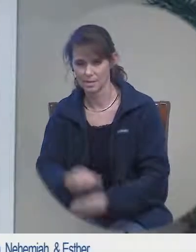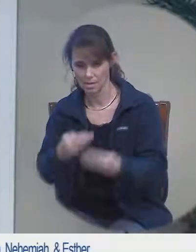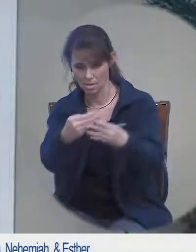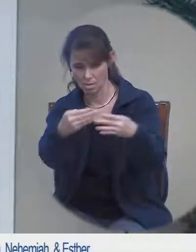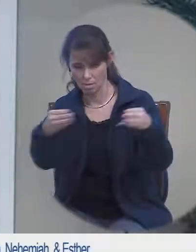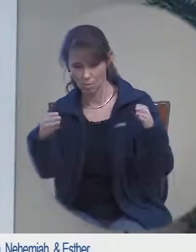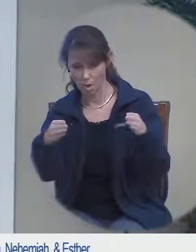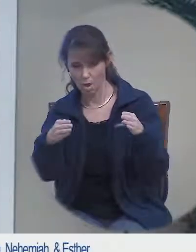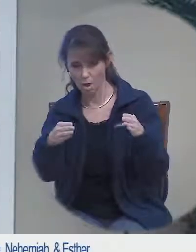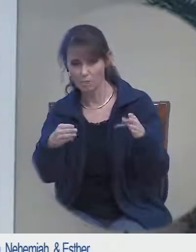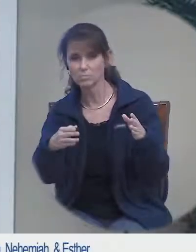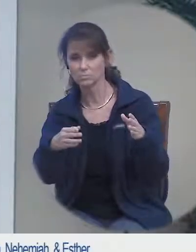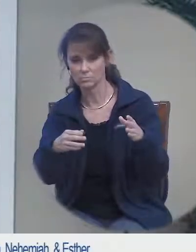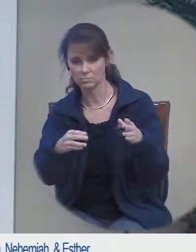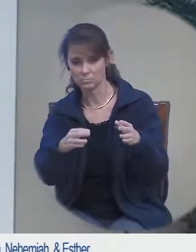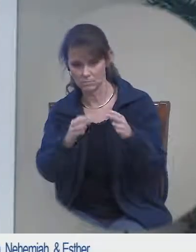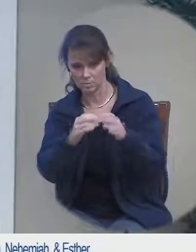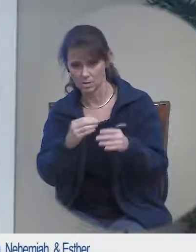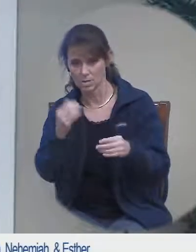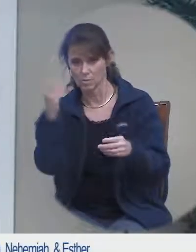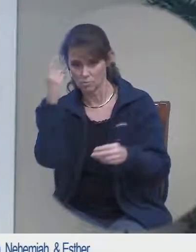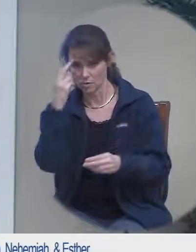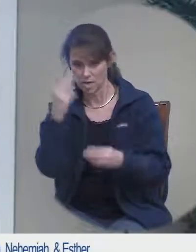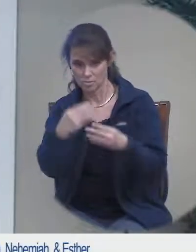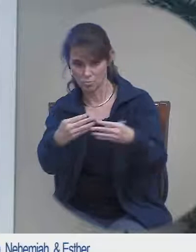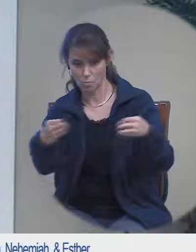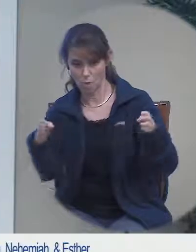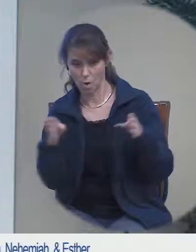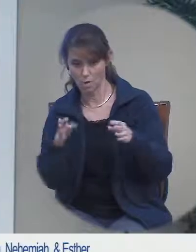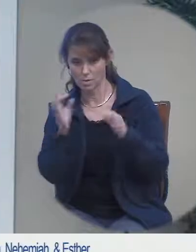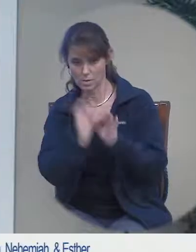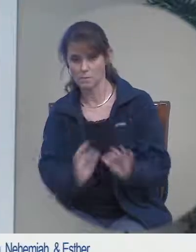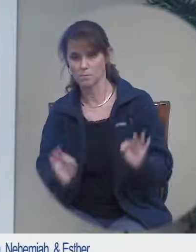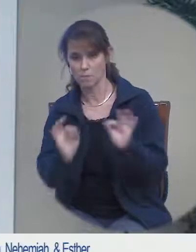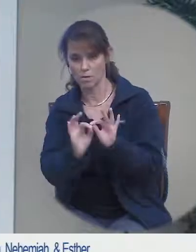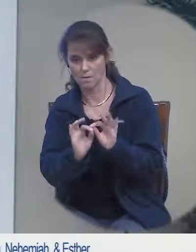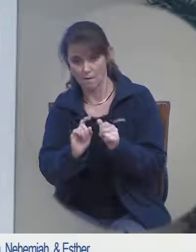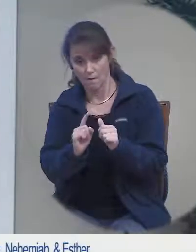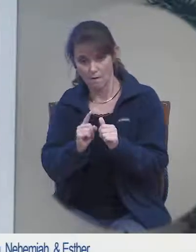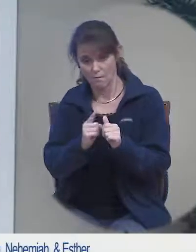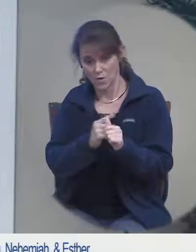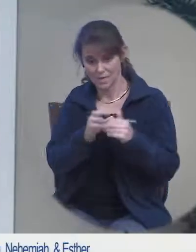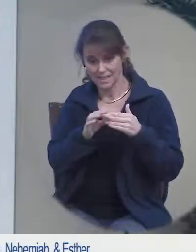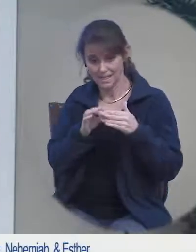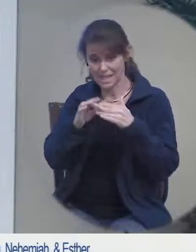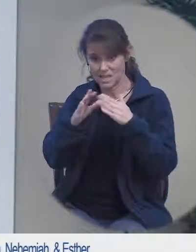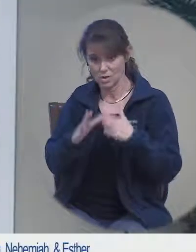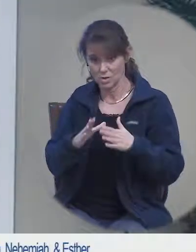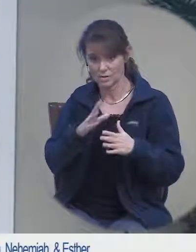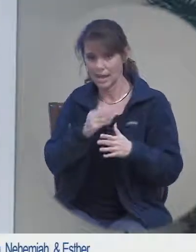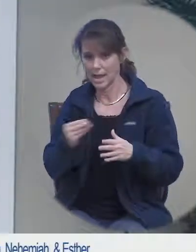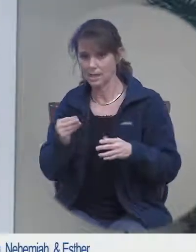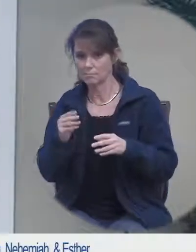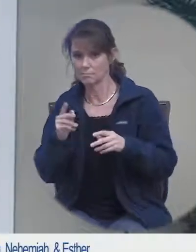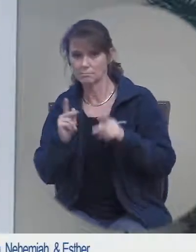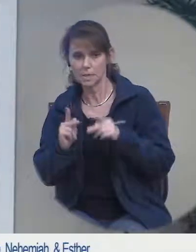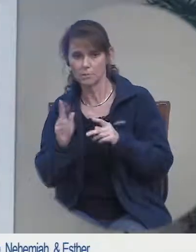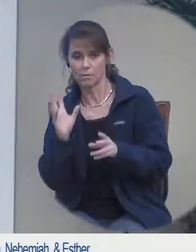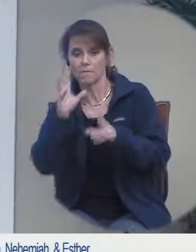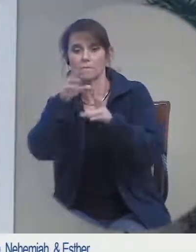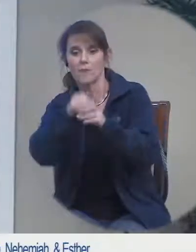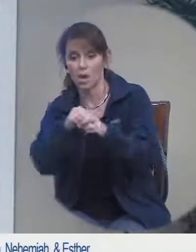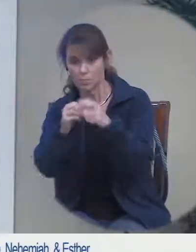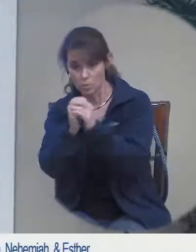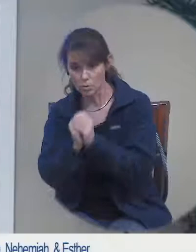recognize its importance, they first purified themselves. Those who would lead in the worship and those who would participate in the worship. That's what we see. The